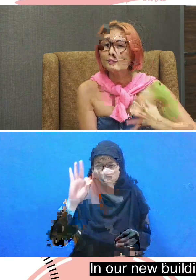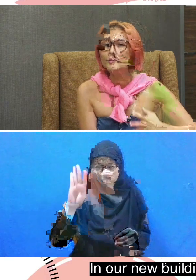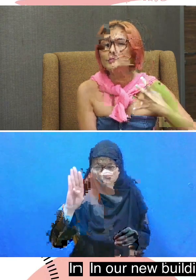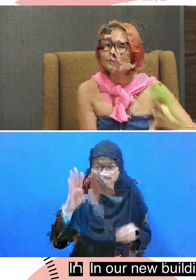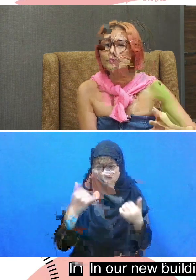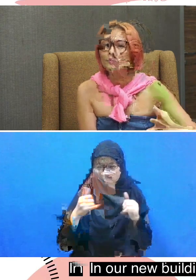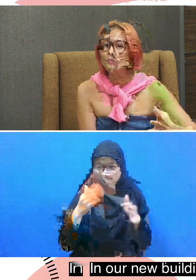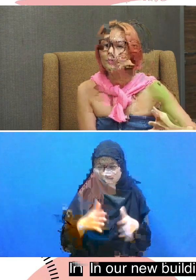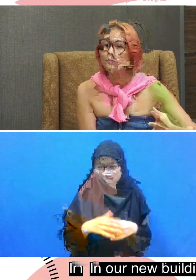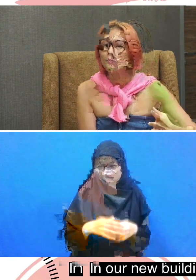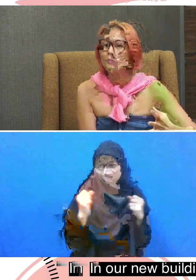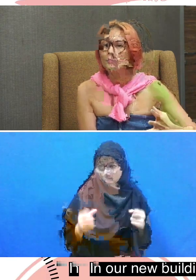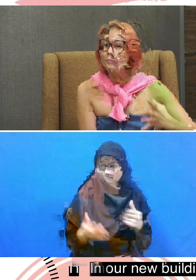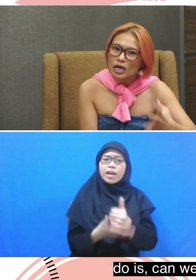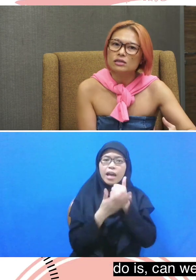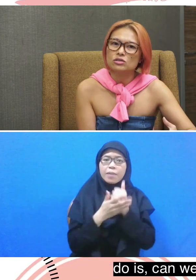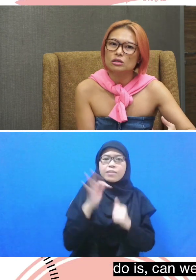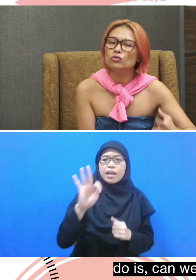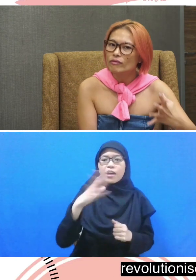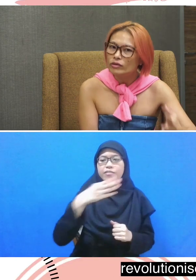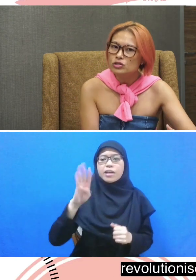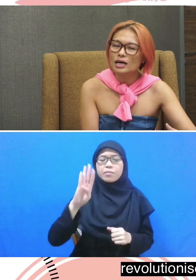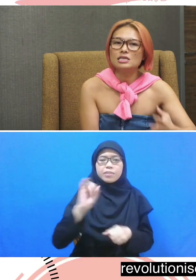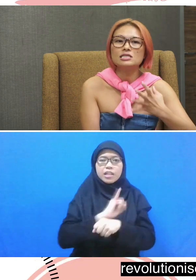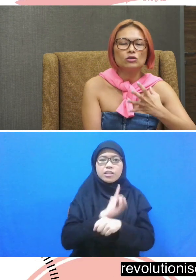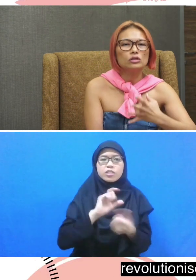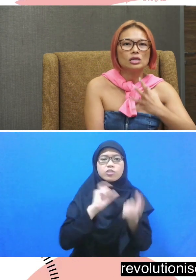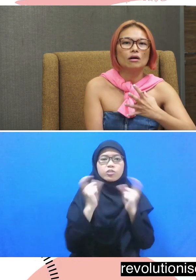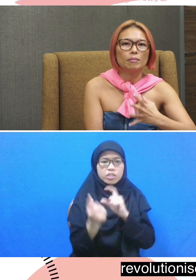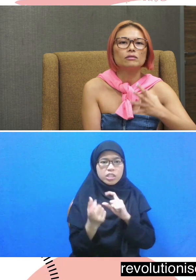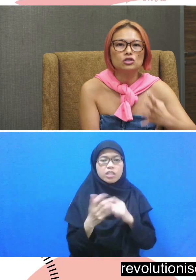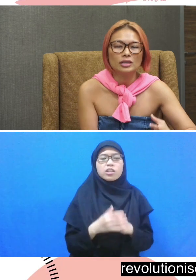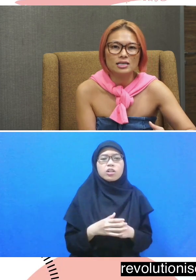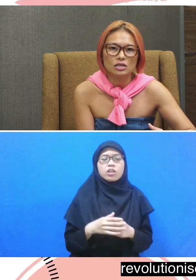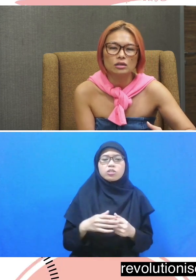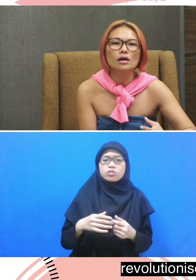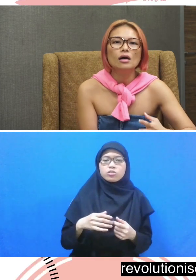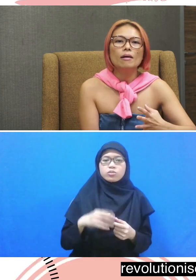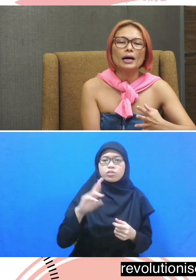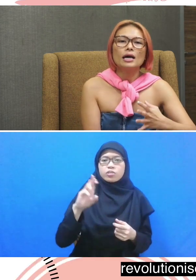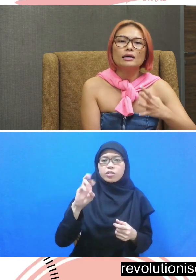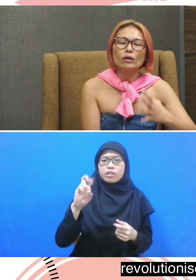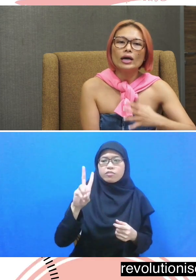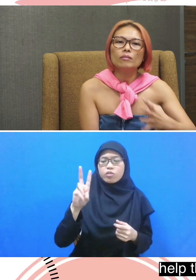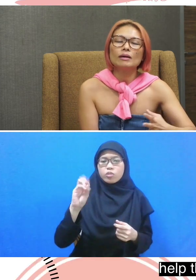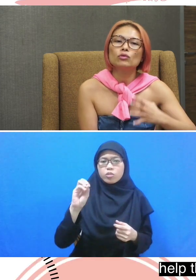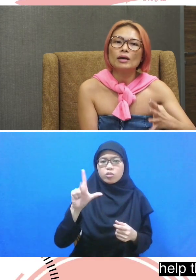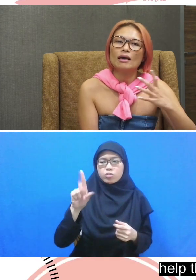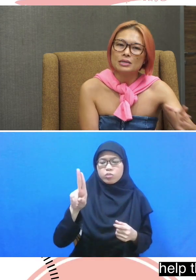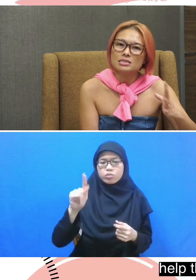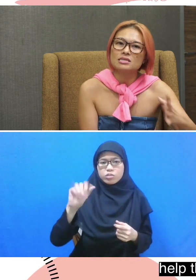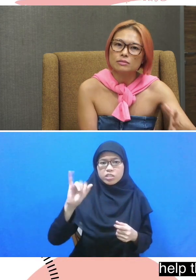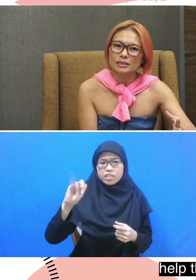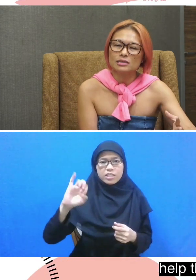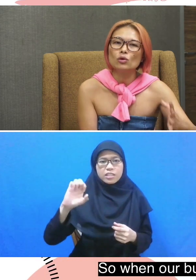actually help the F&B industry to change, to revolutionize. It's not just about digitization, but can we help them to make